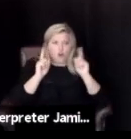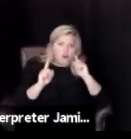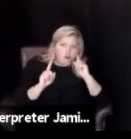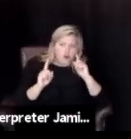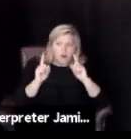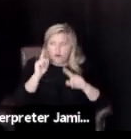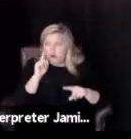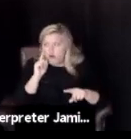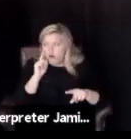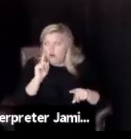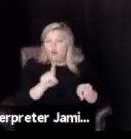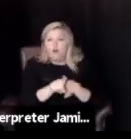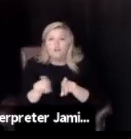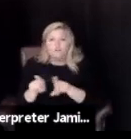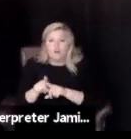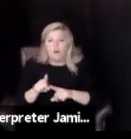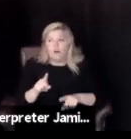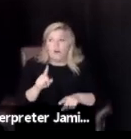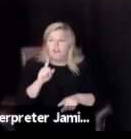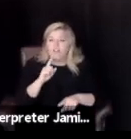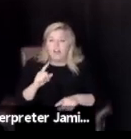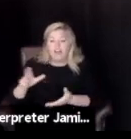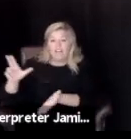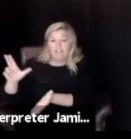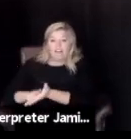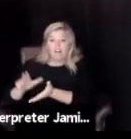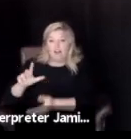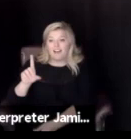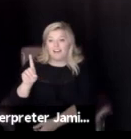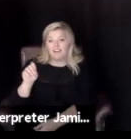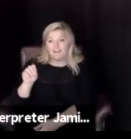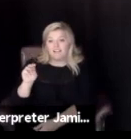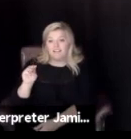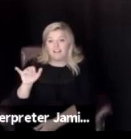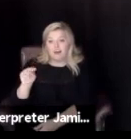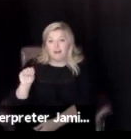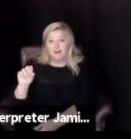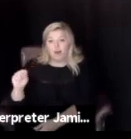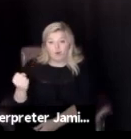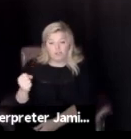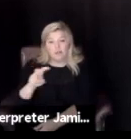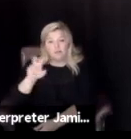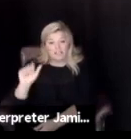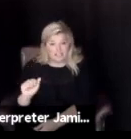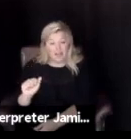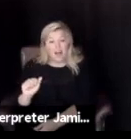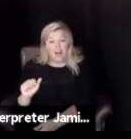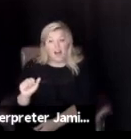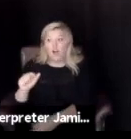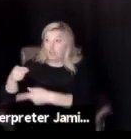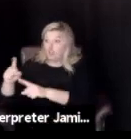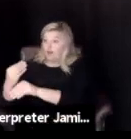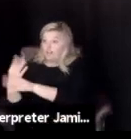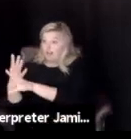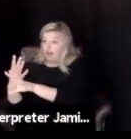contracted Domino's Pizza to ring the doorbell of their employees around the nation at the same